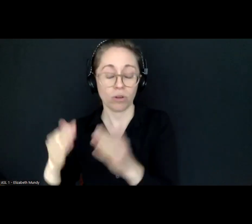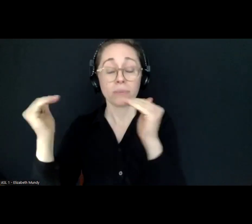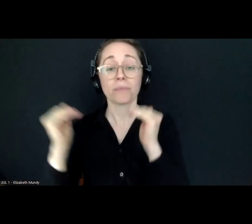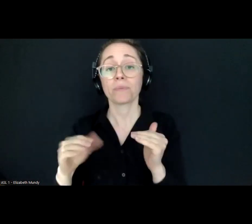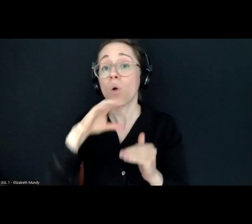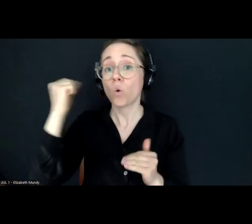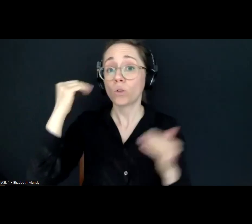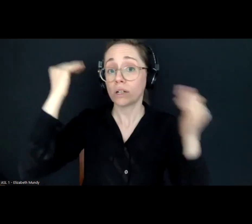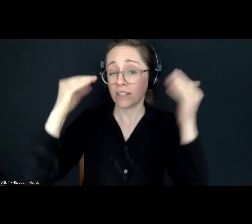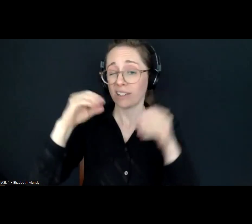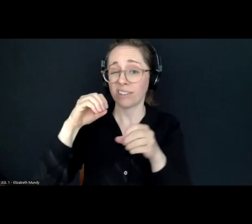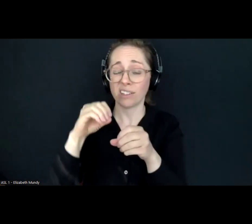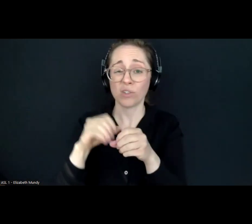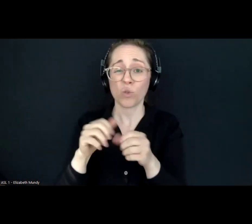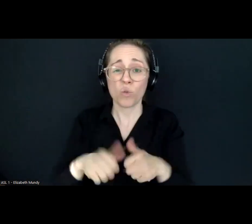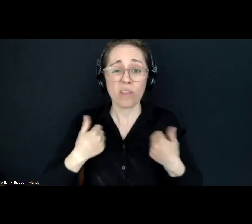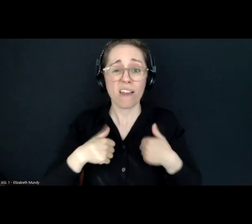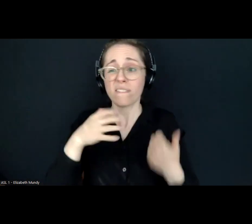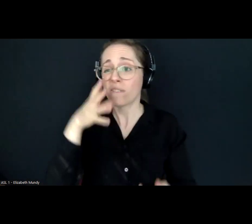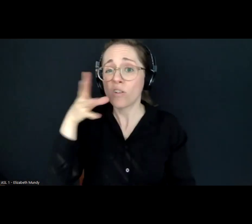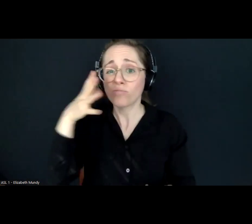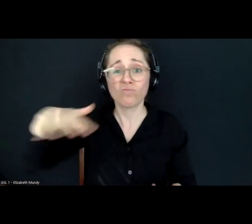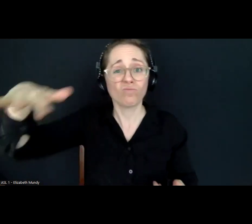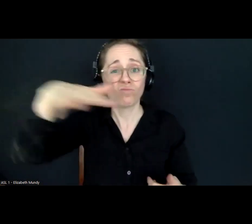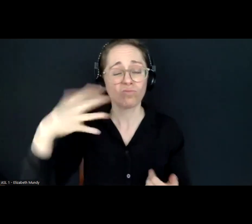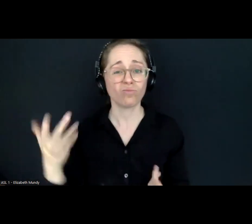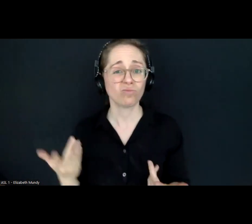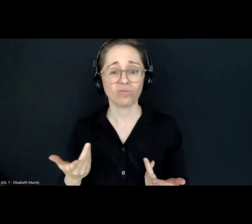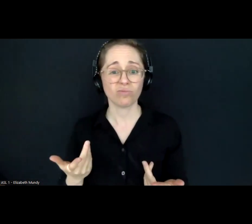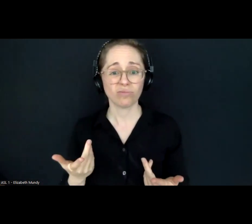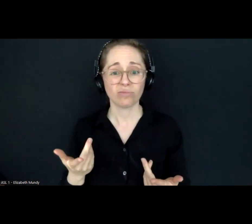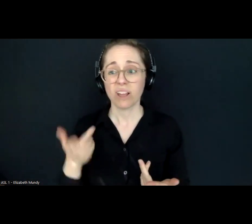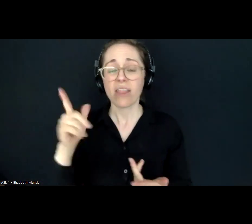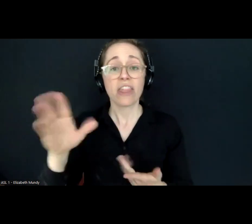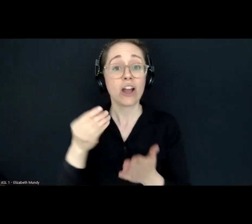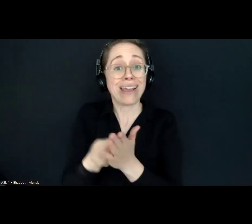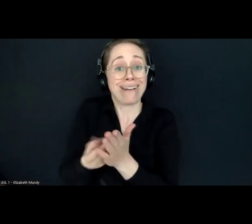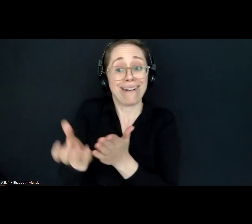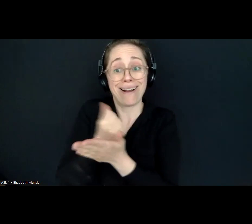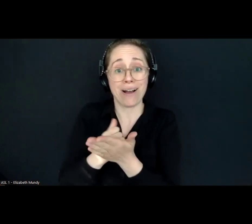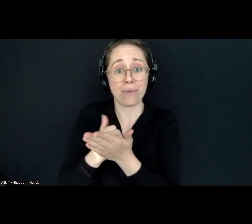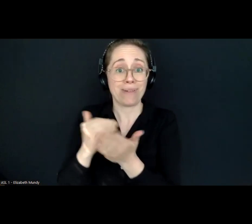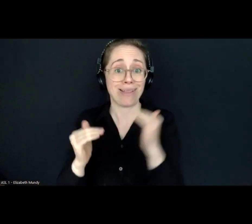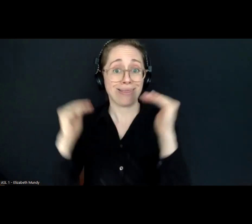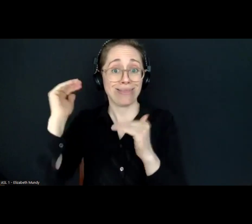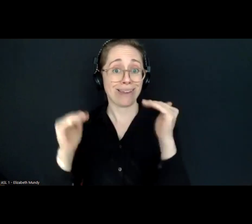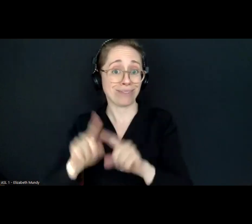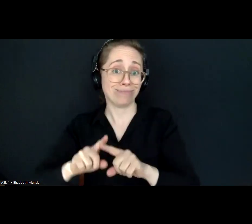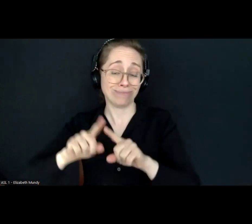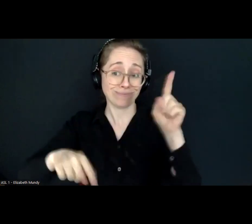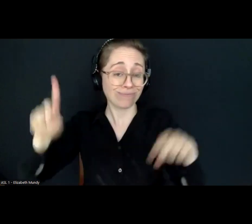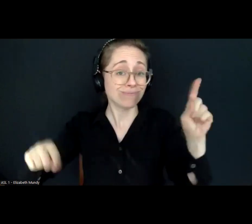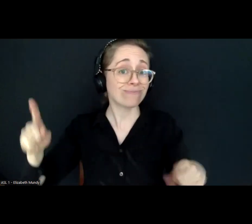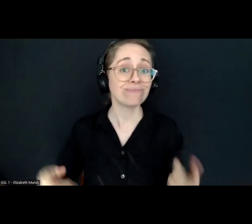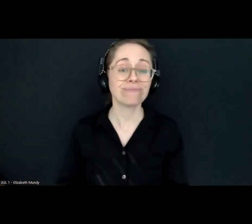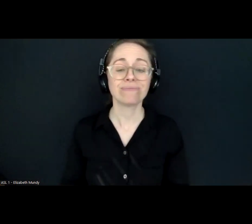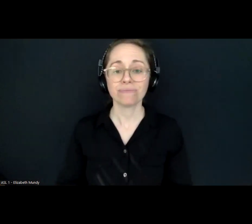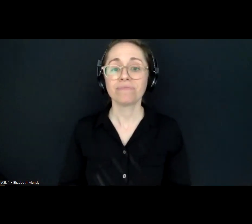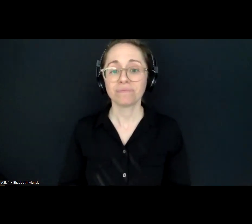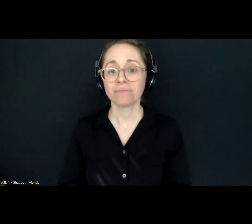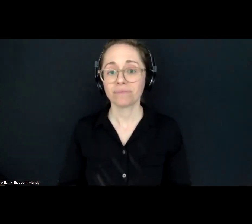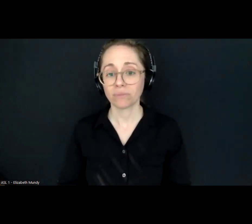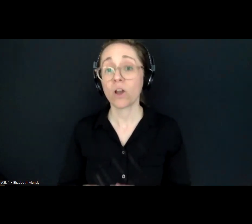areas who might have different income levels. All of these areas are part of